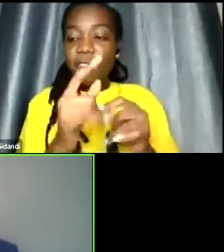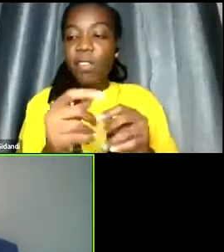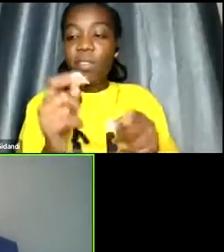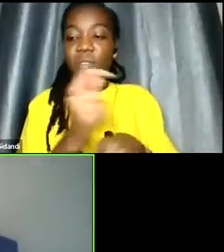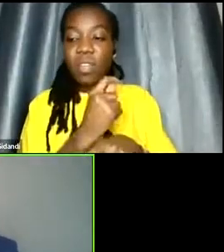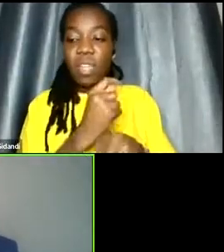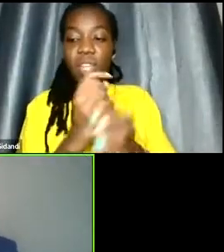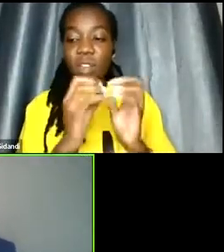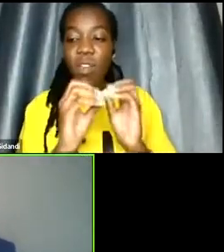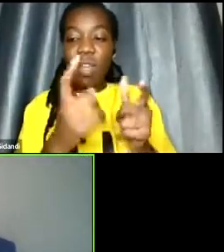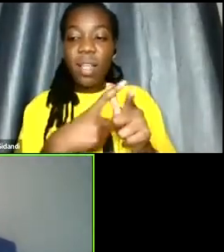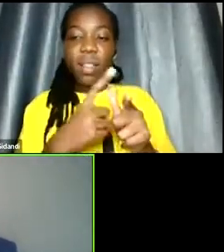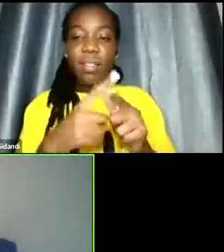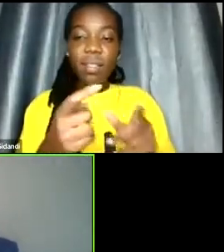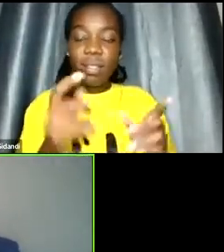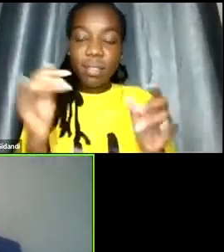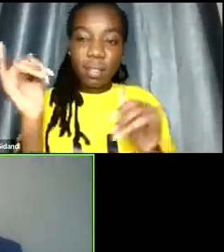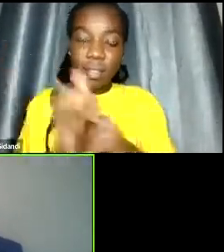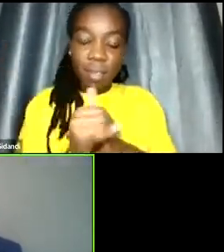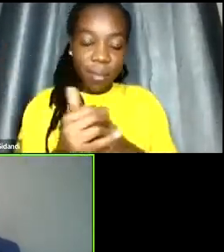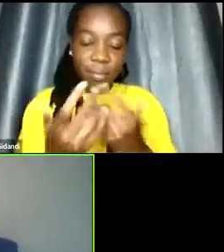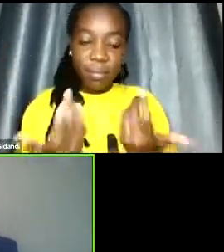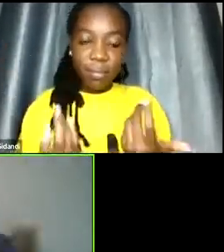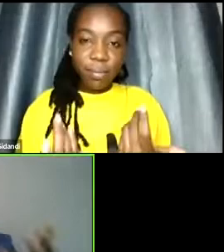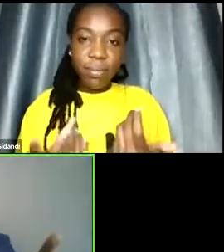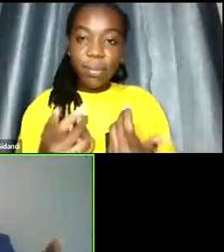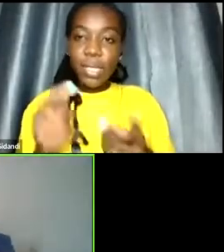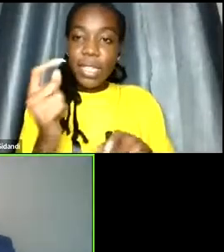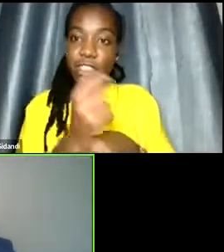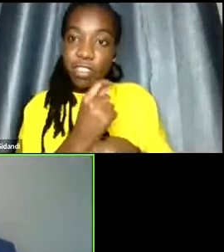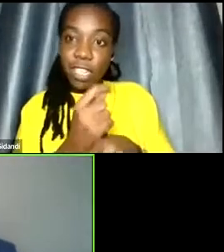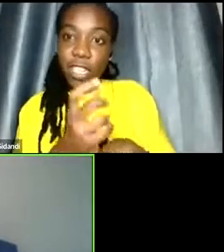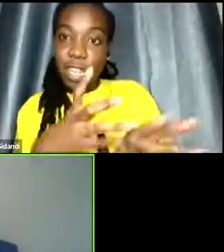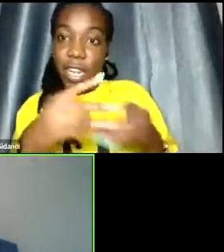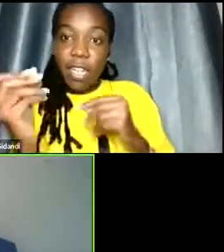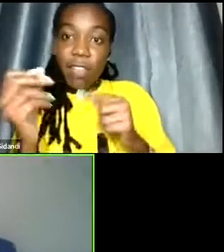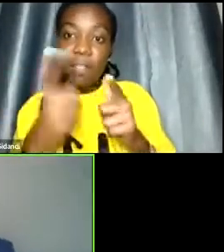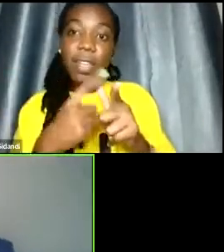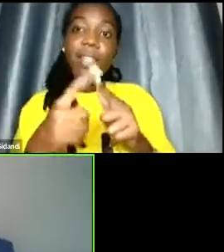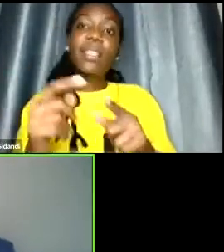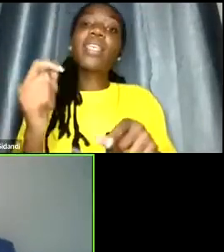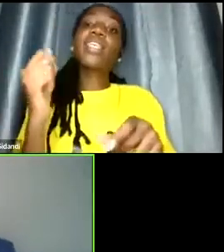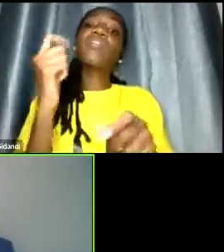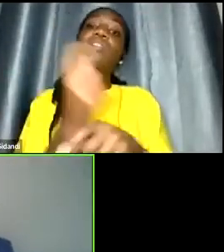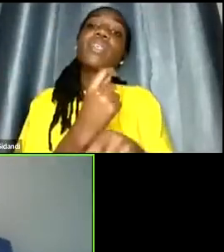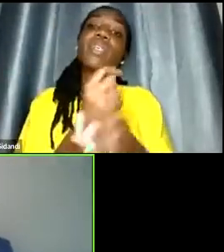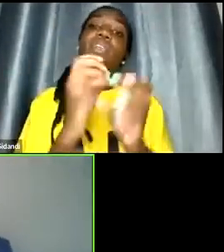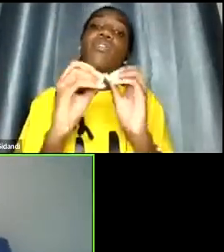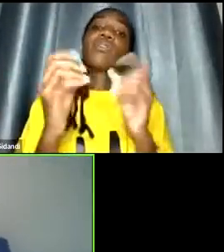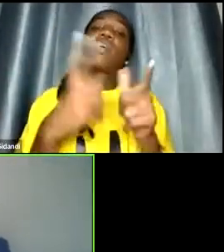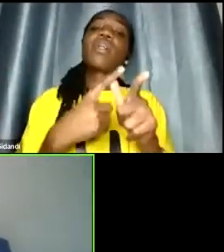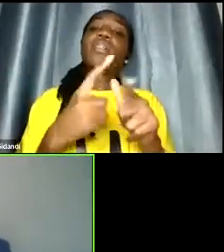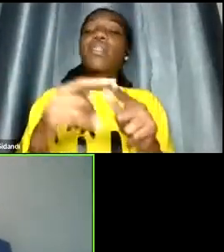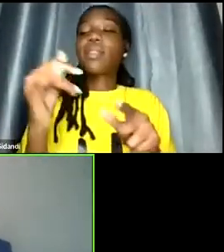Which is riskier, to train them and they leave, or to not train them and they stay unskilled, incompetent, and disengaged? Which